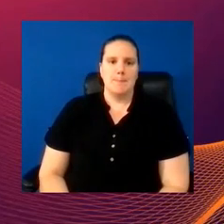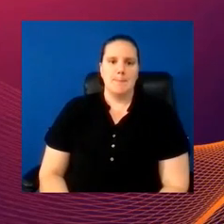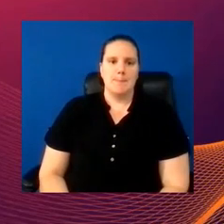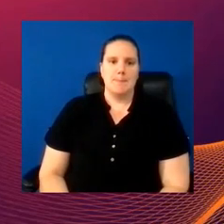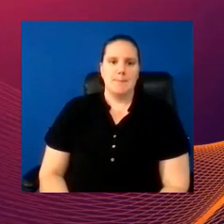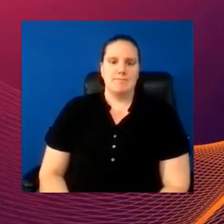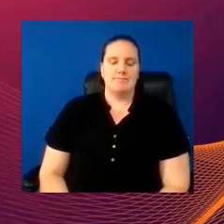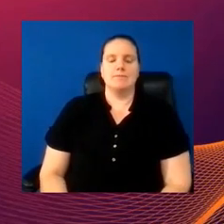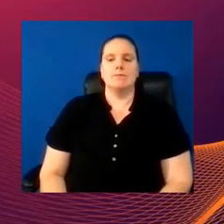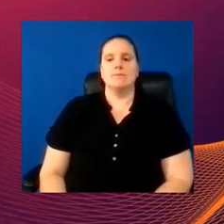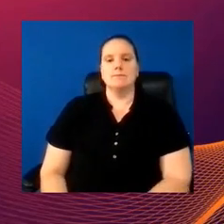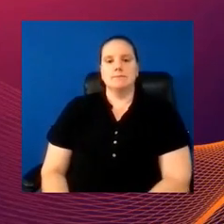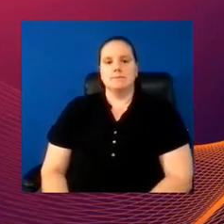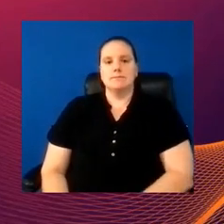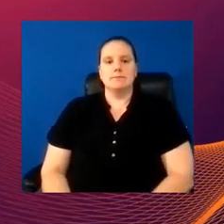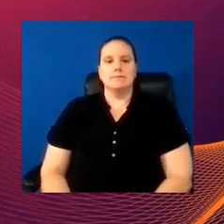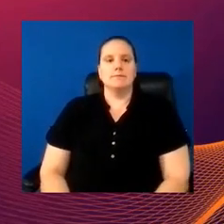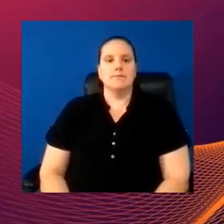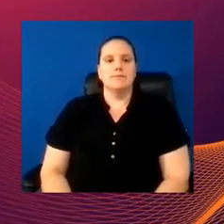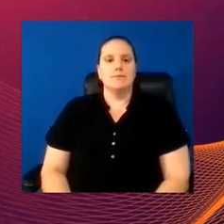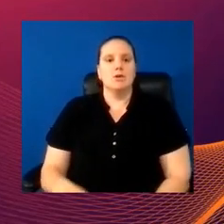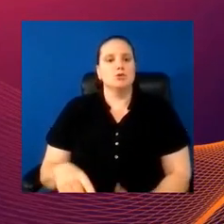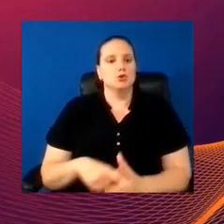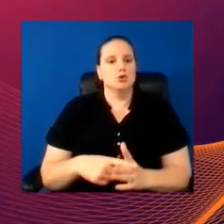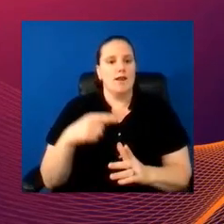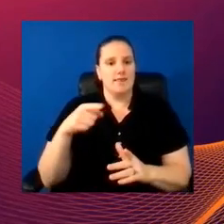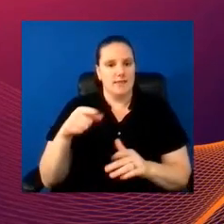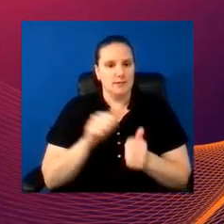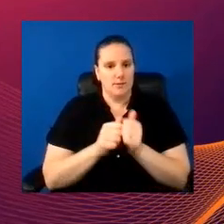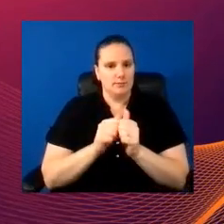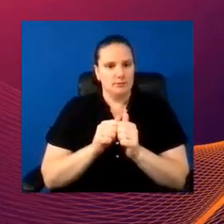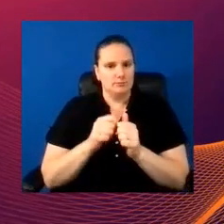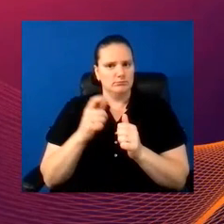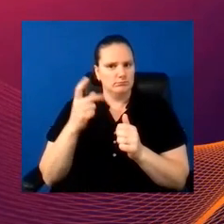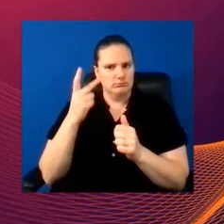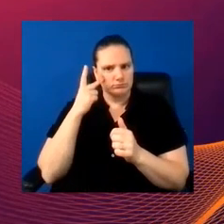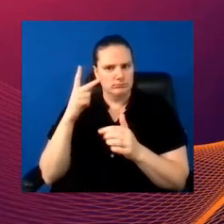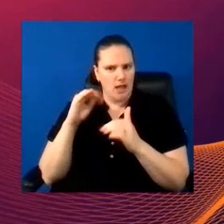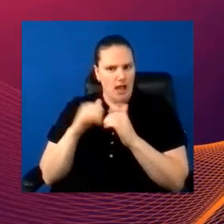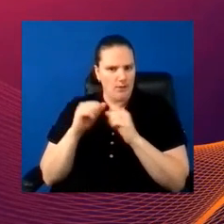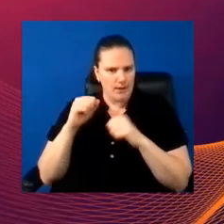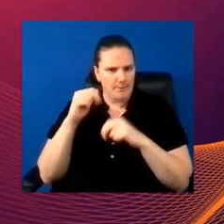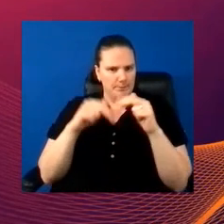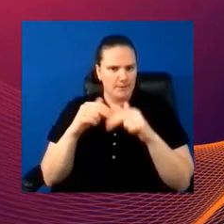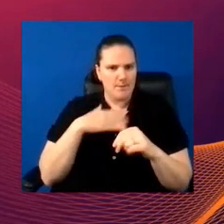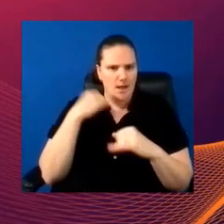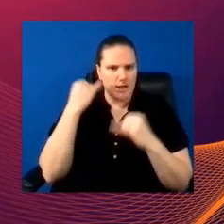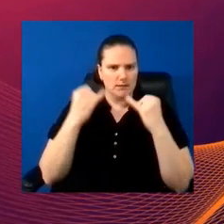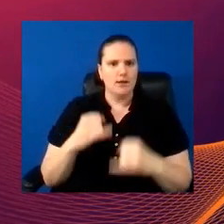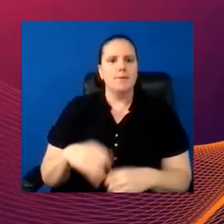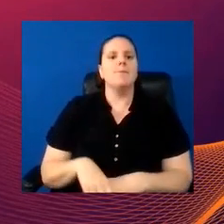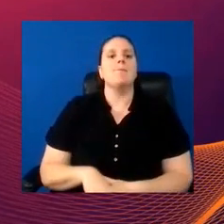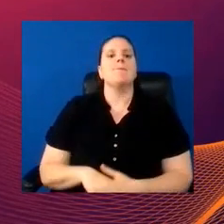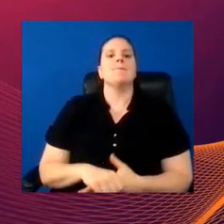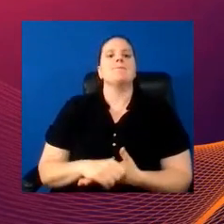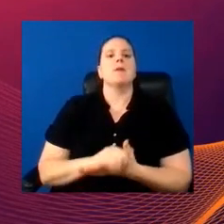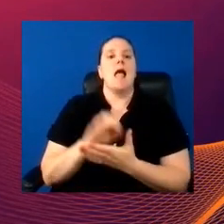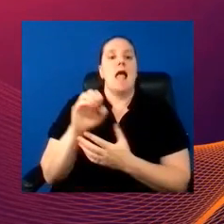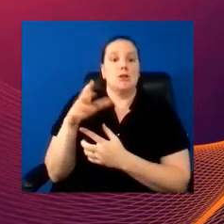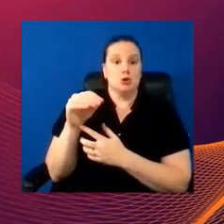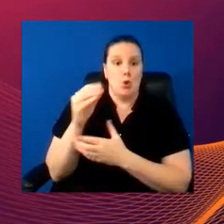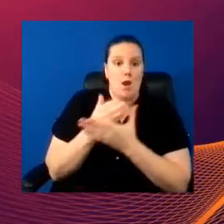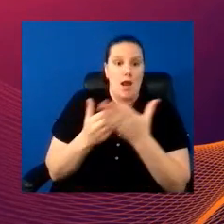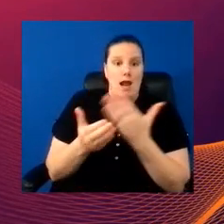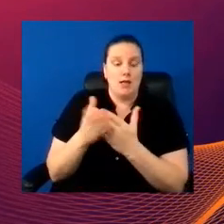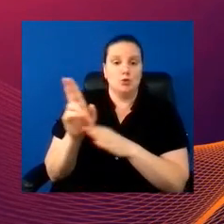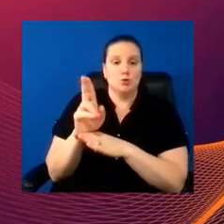Since starting this competition, I sat myself down to think on how I can build my idea. What I came up with is an exoskeleton hand you can wear